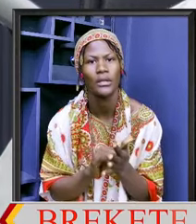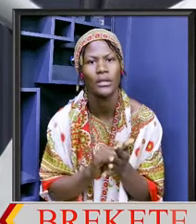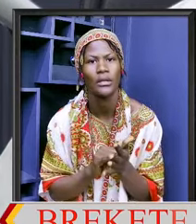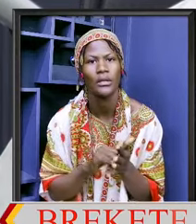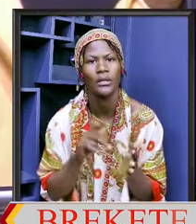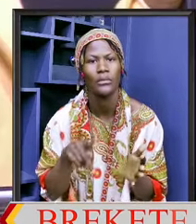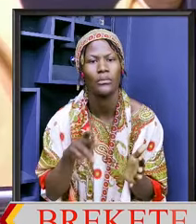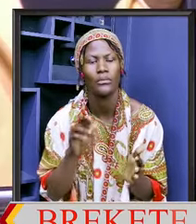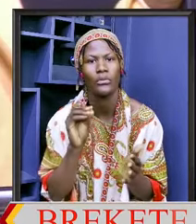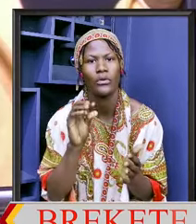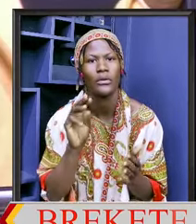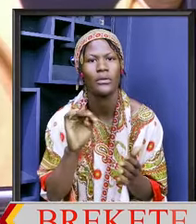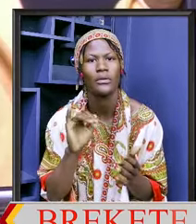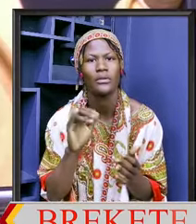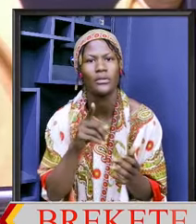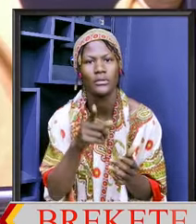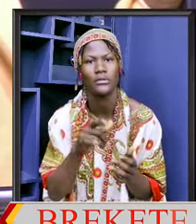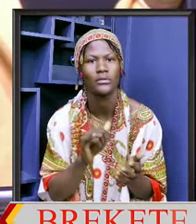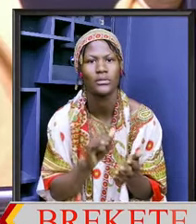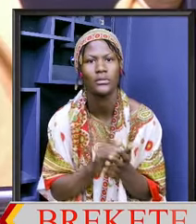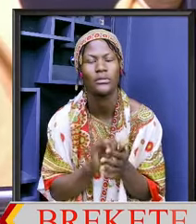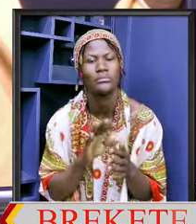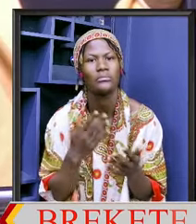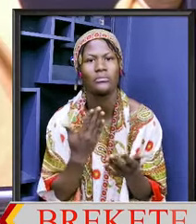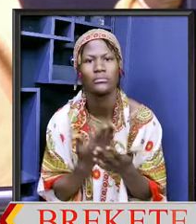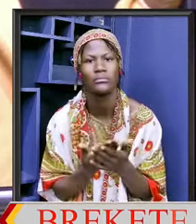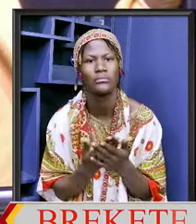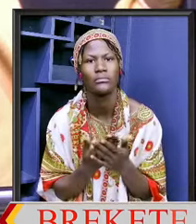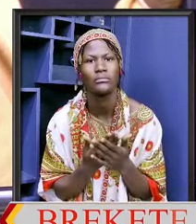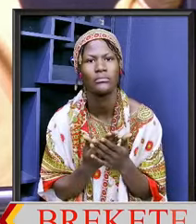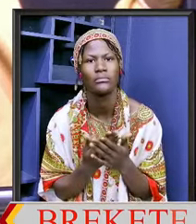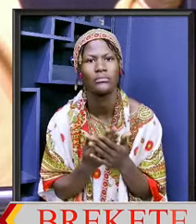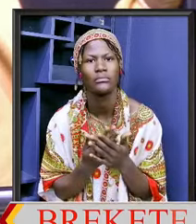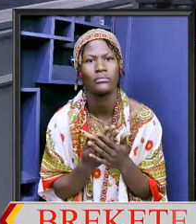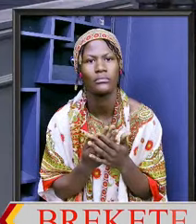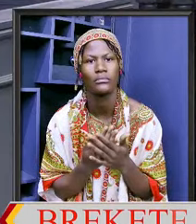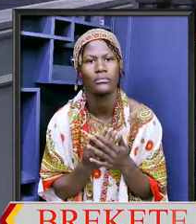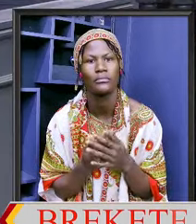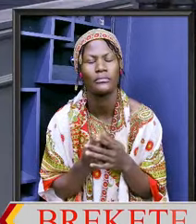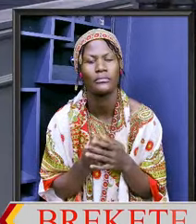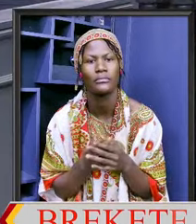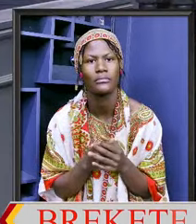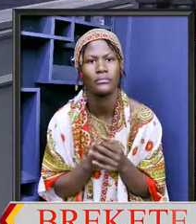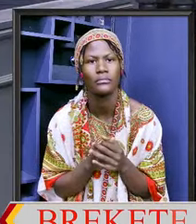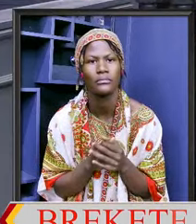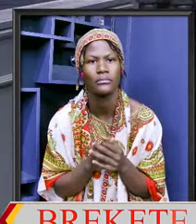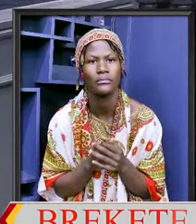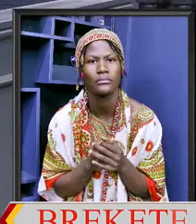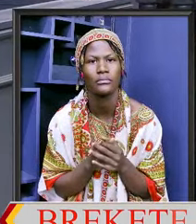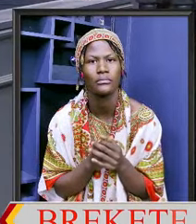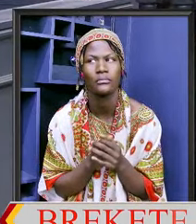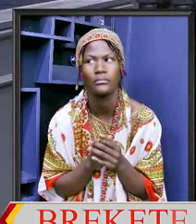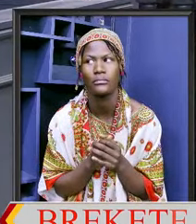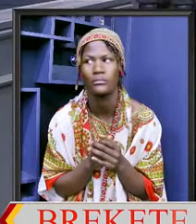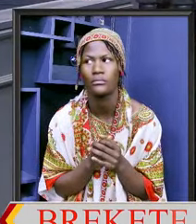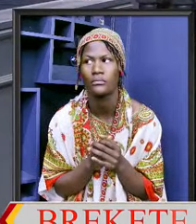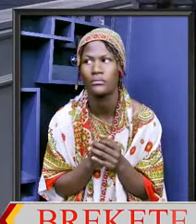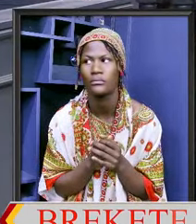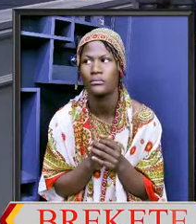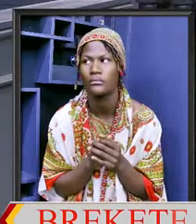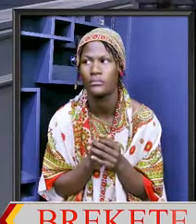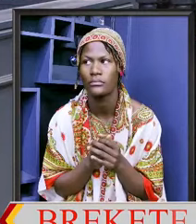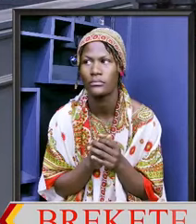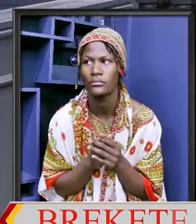Yes, sir. So drop my microphone, step out, and leave my studio now. Okay, sir. Thank you, sir.